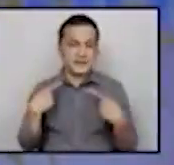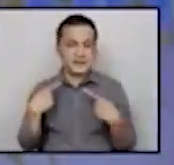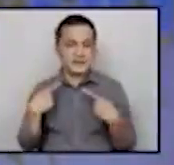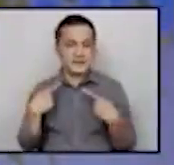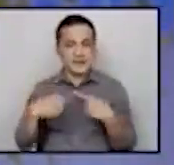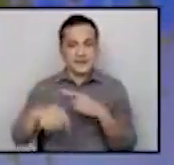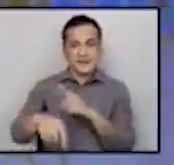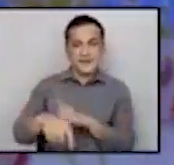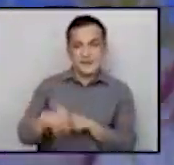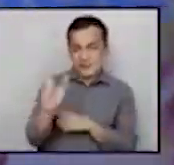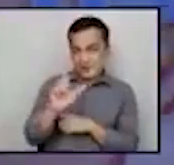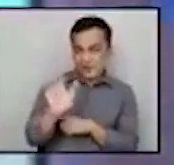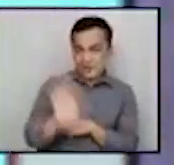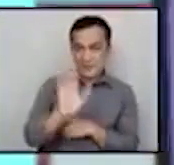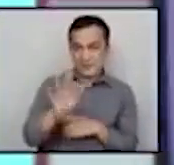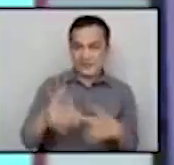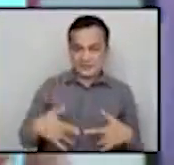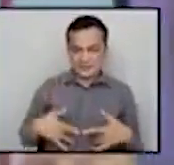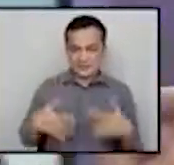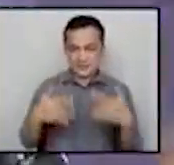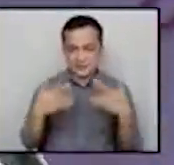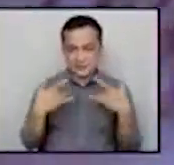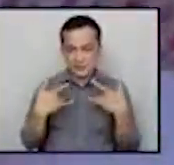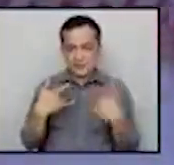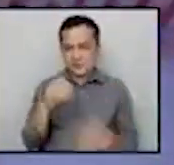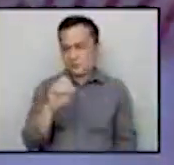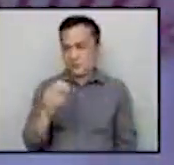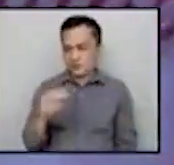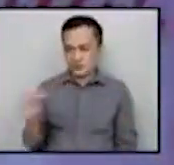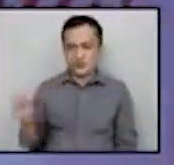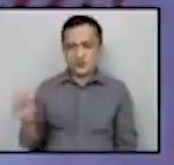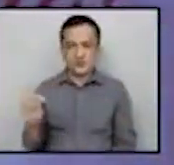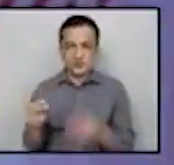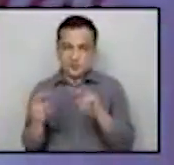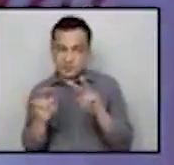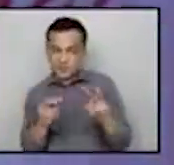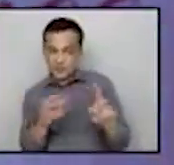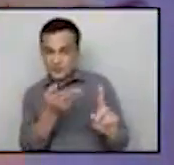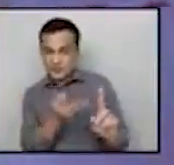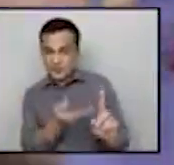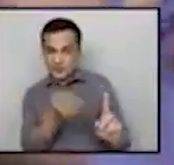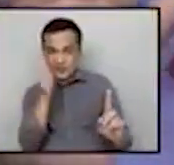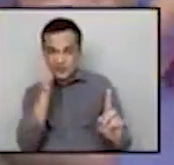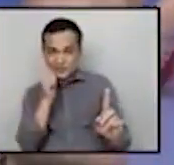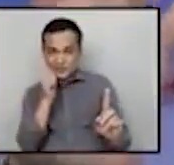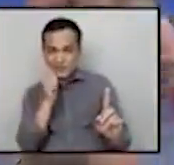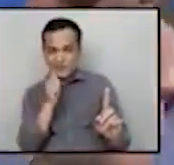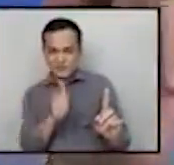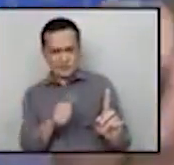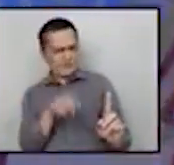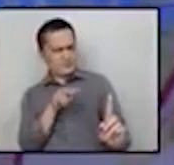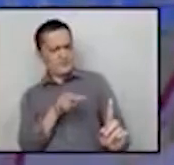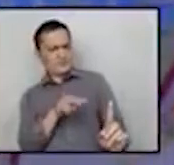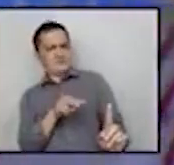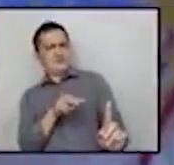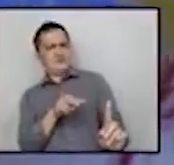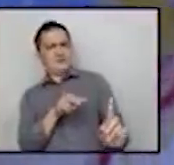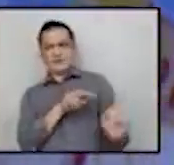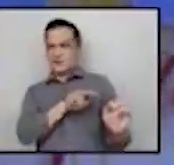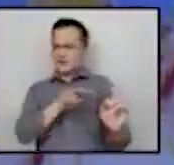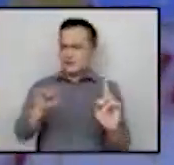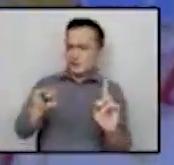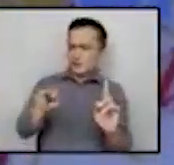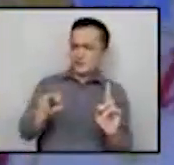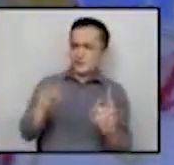Time of your life. Ooh, see that girl. Watch that scene. Dig